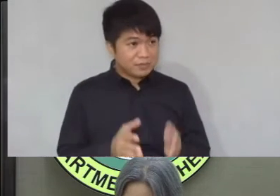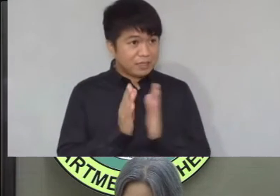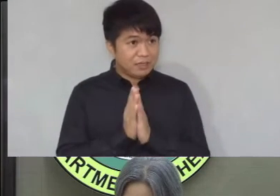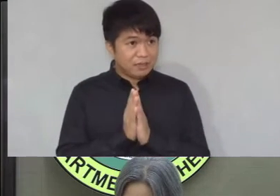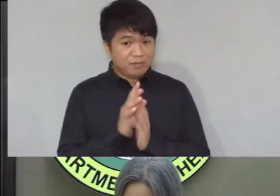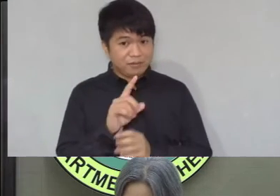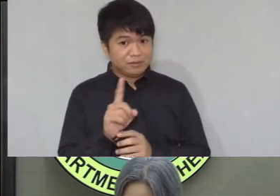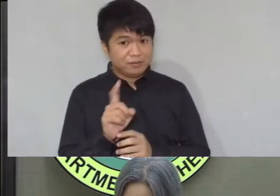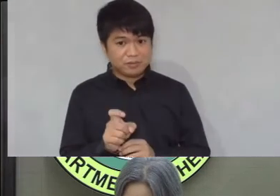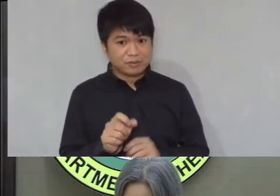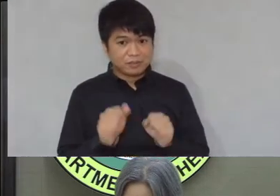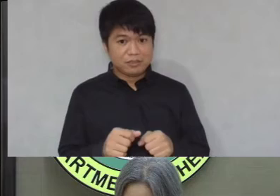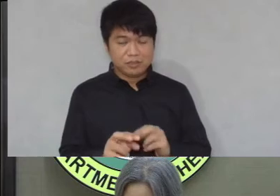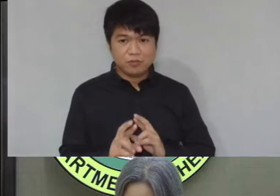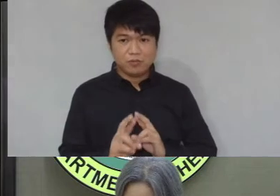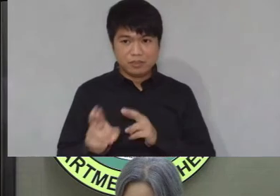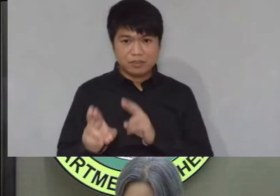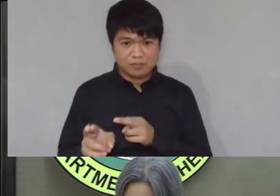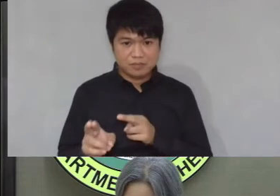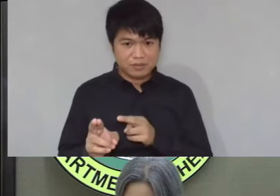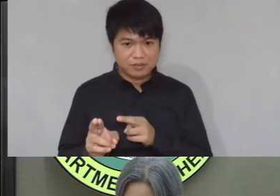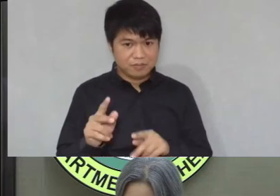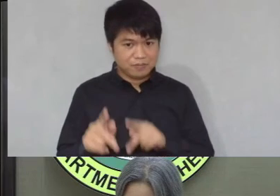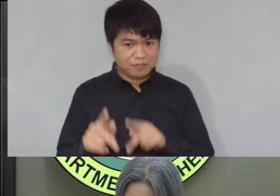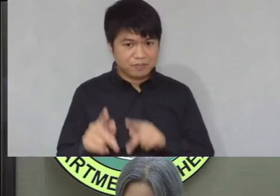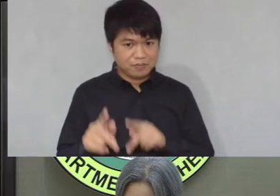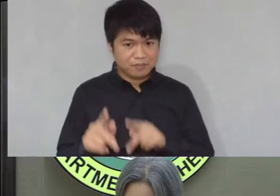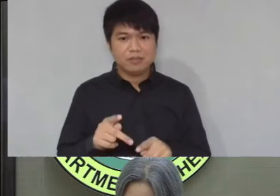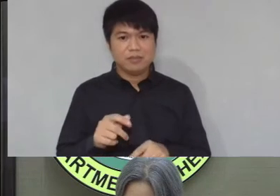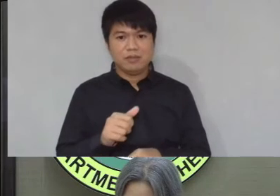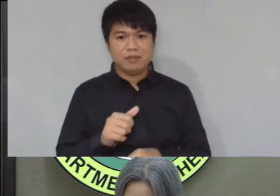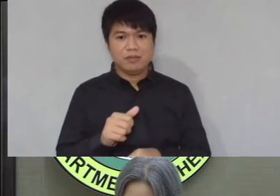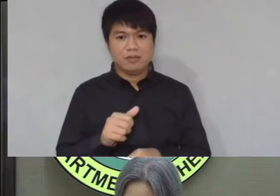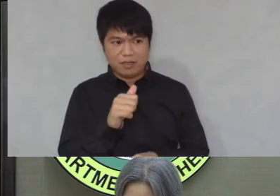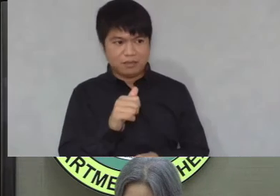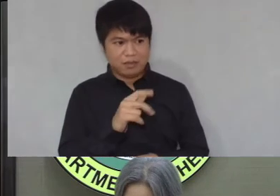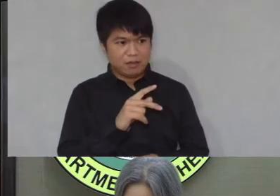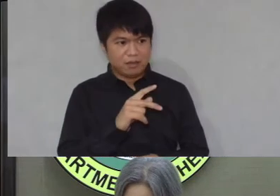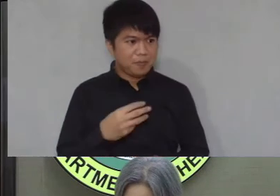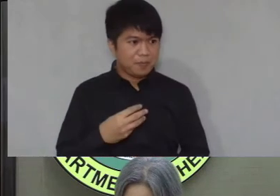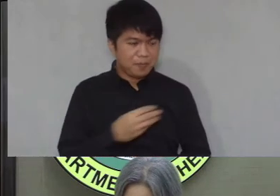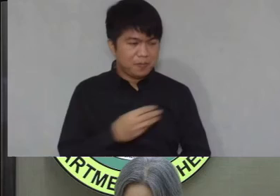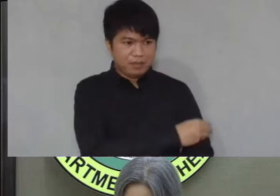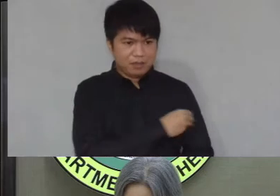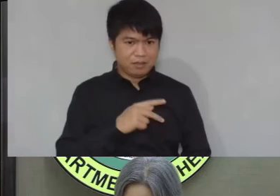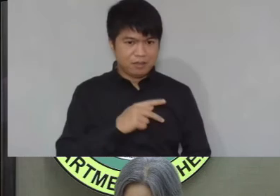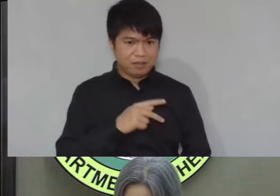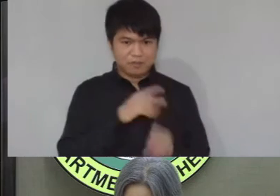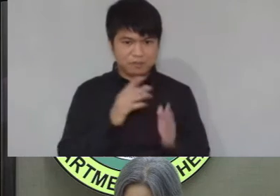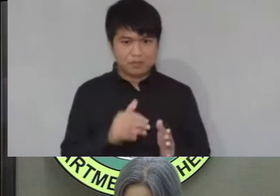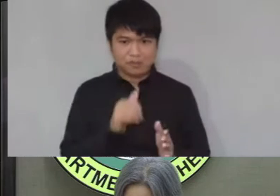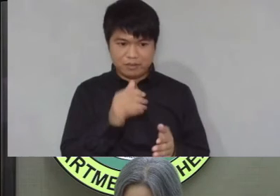me ask another question. Can you respond to our participants' view that non-medical personnel should